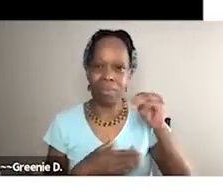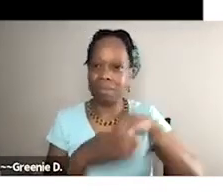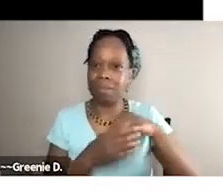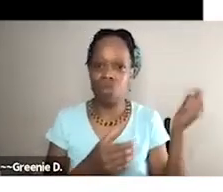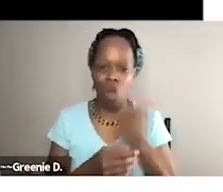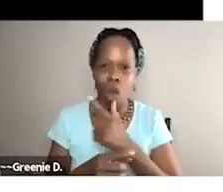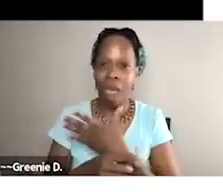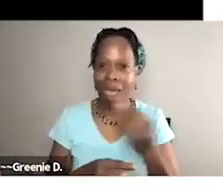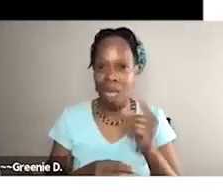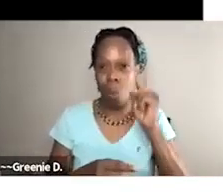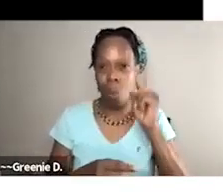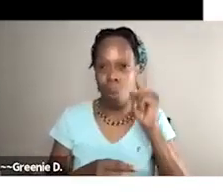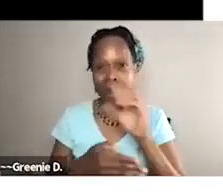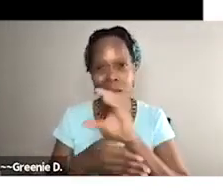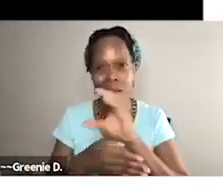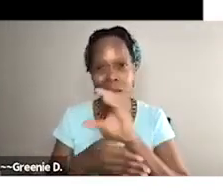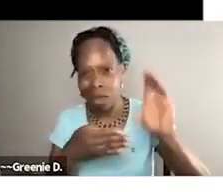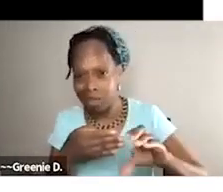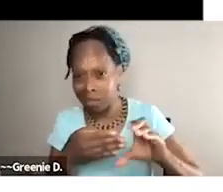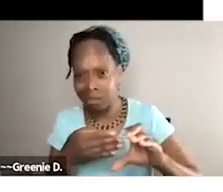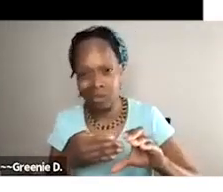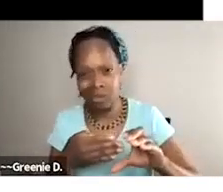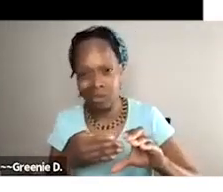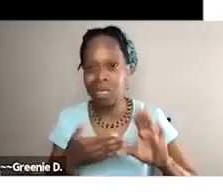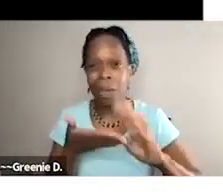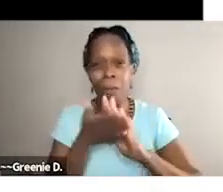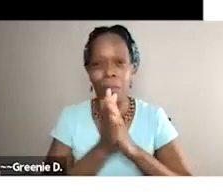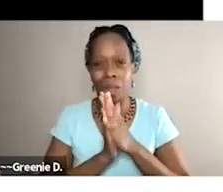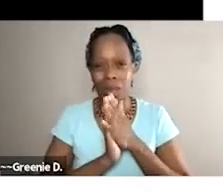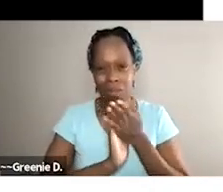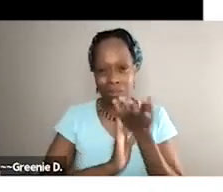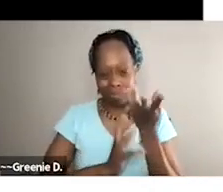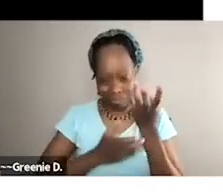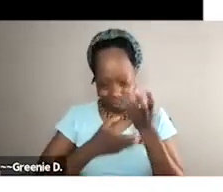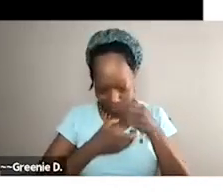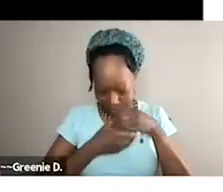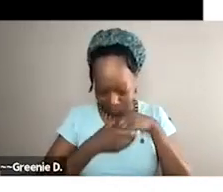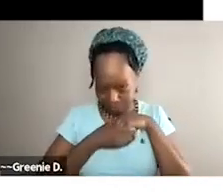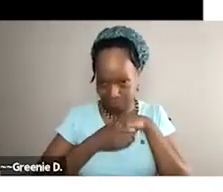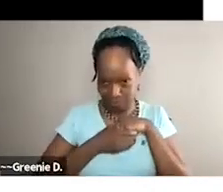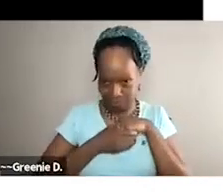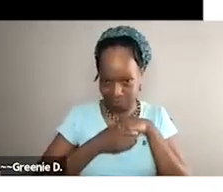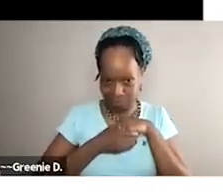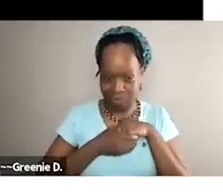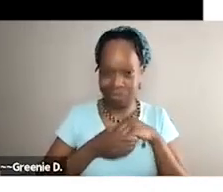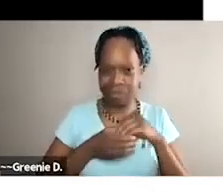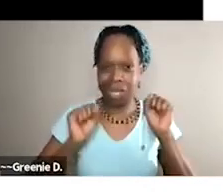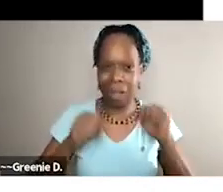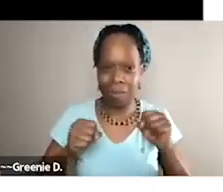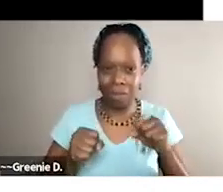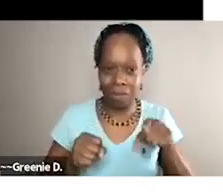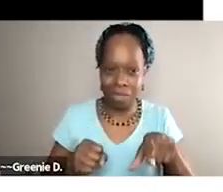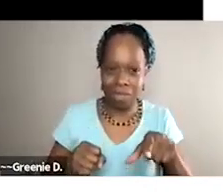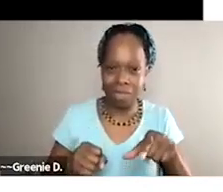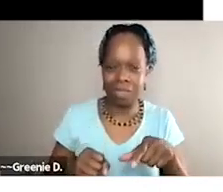really unfortunate, is internalized ableism. And internalized ableism, sorry